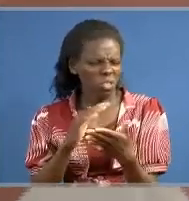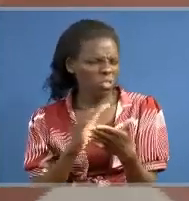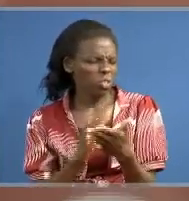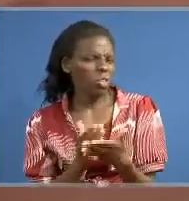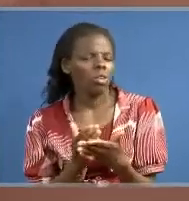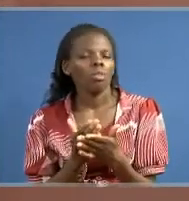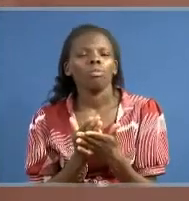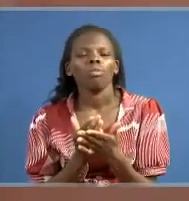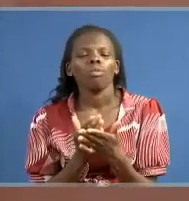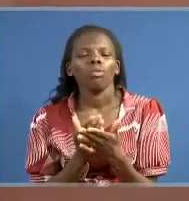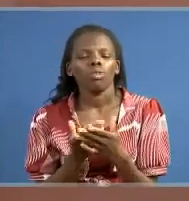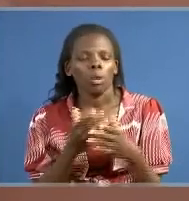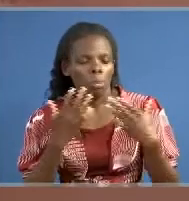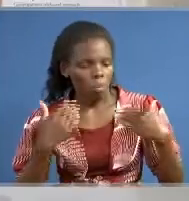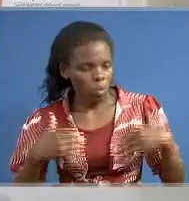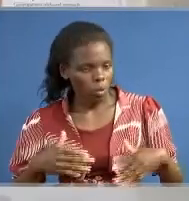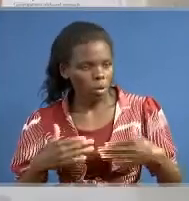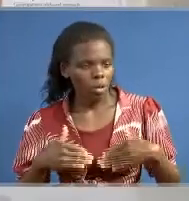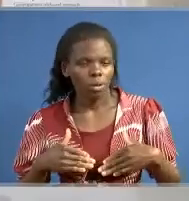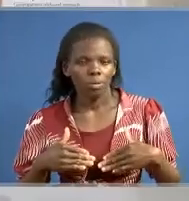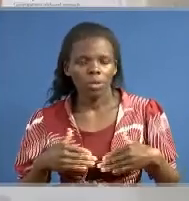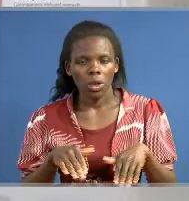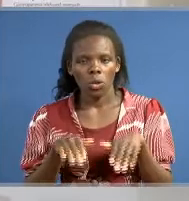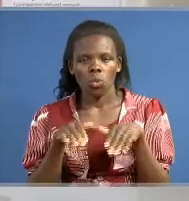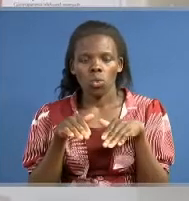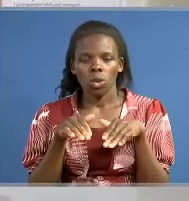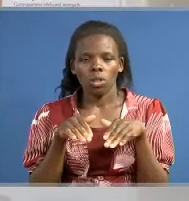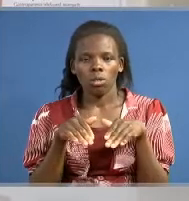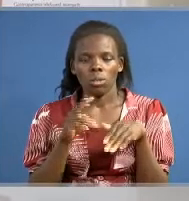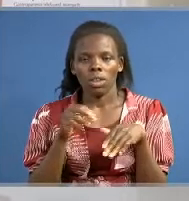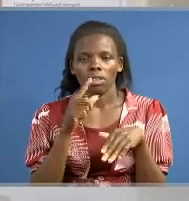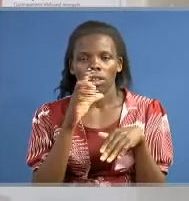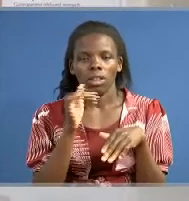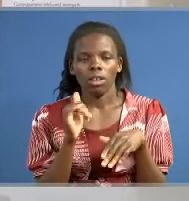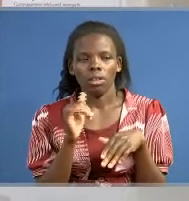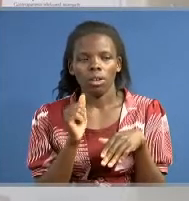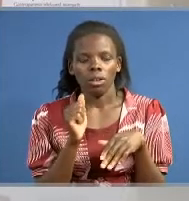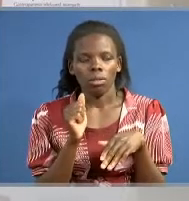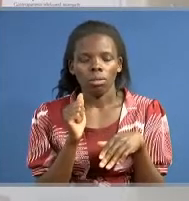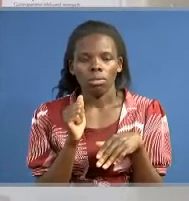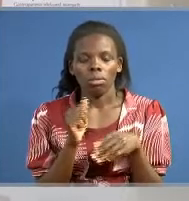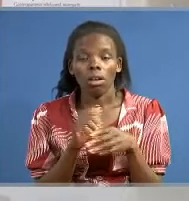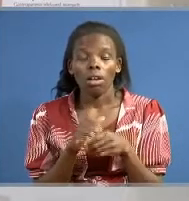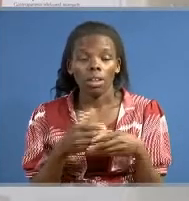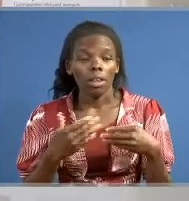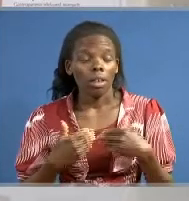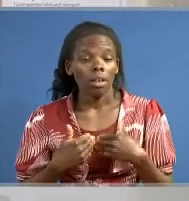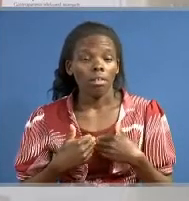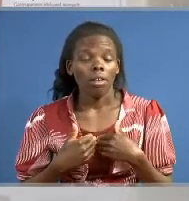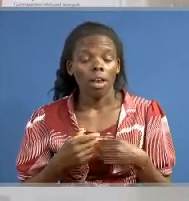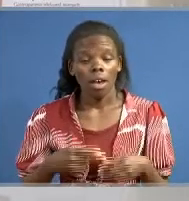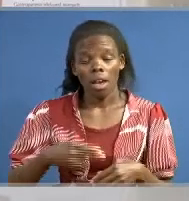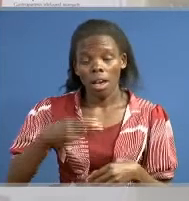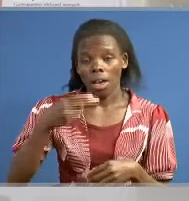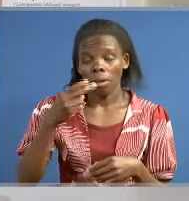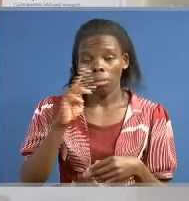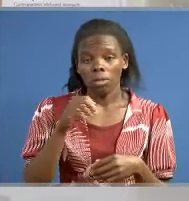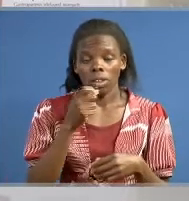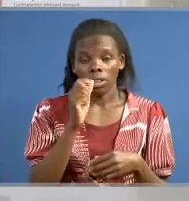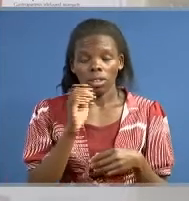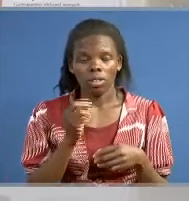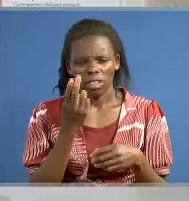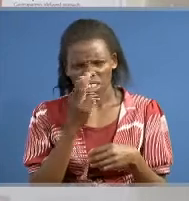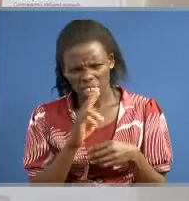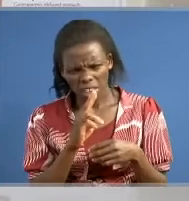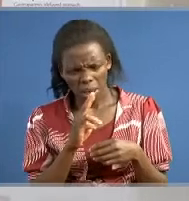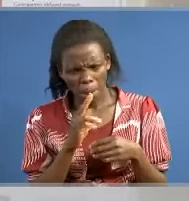are big body, they lose weight tremendously. And then they have eyesight problem. These are seeing